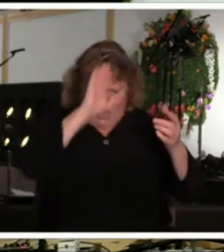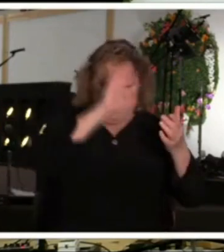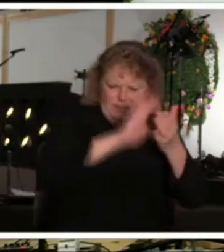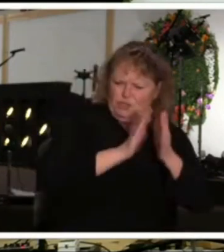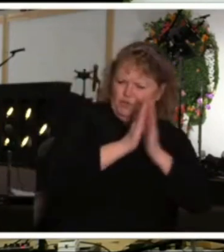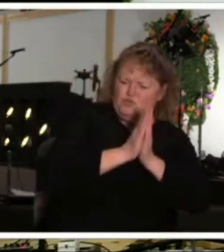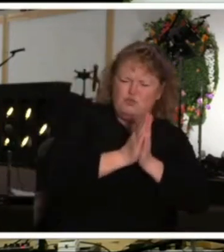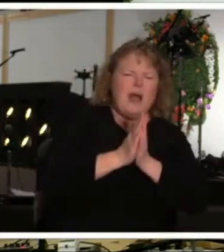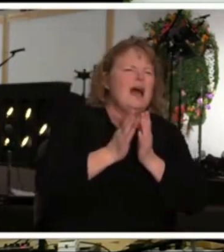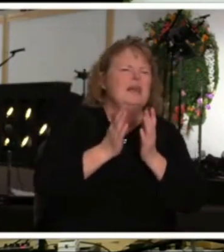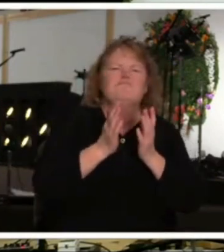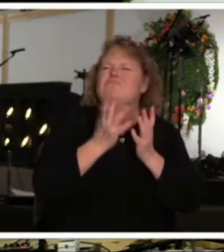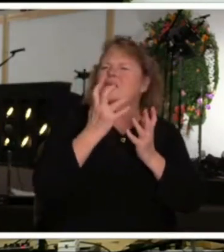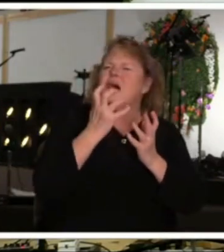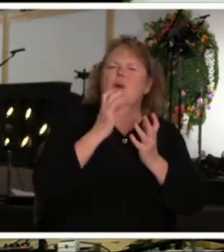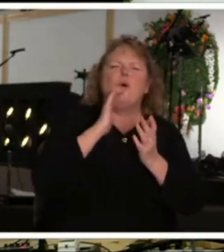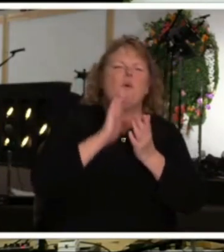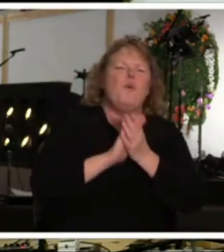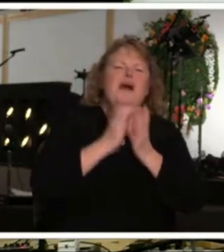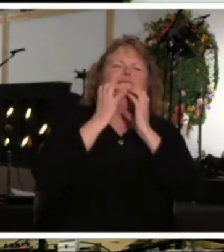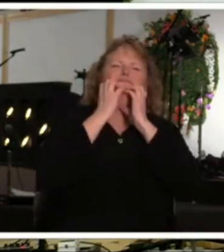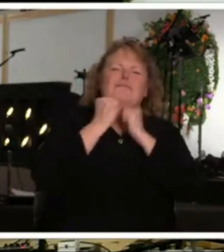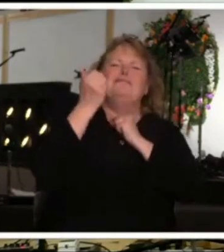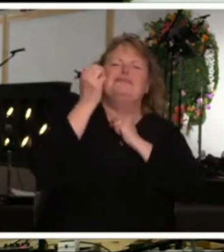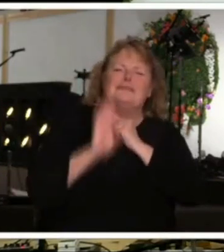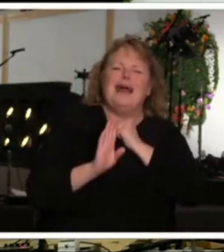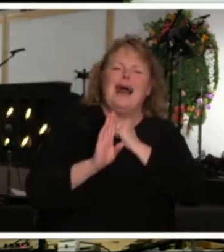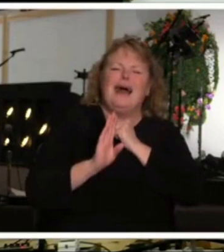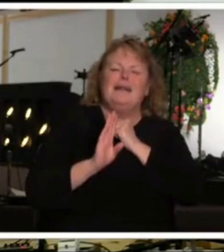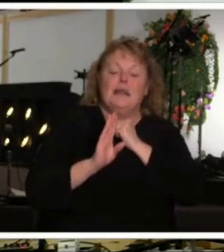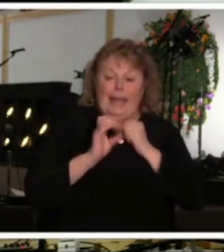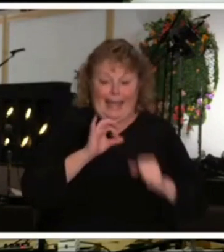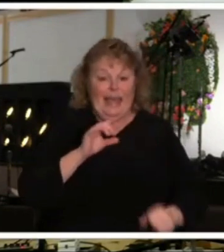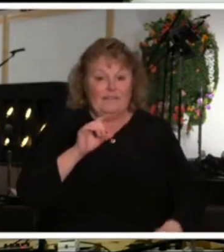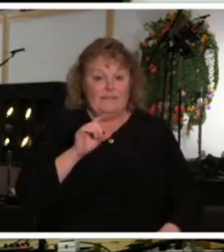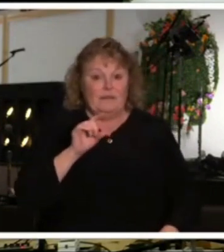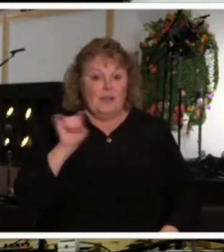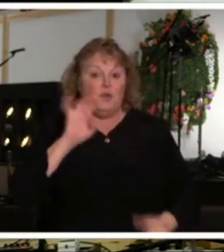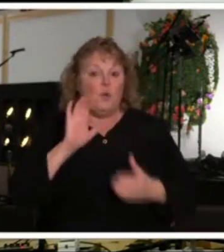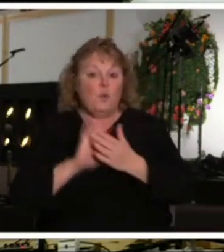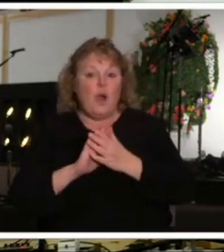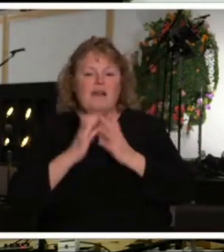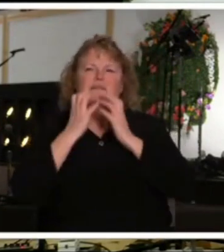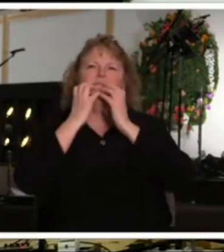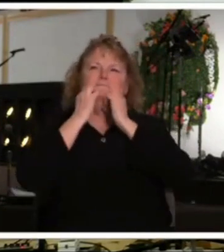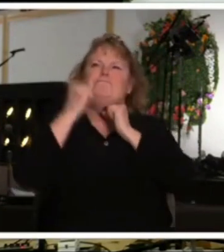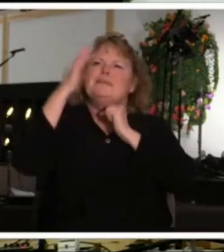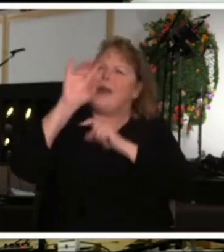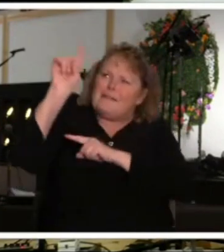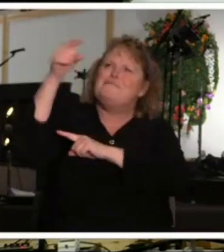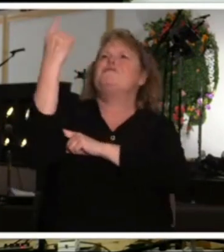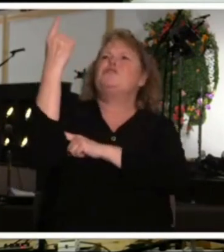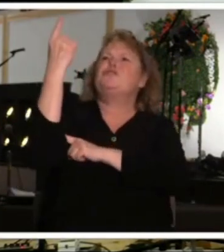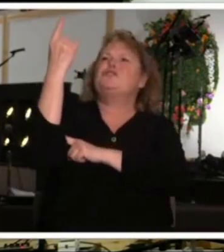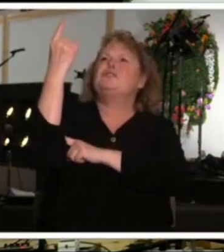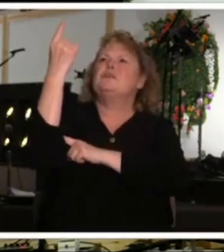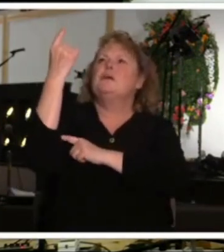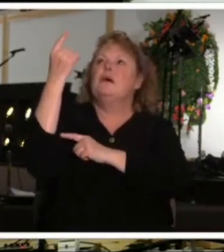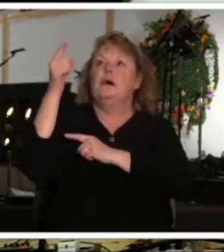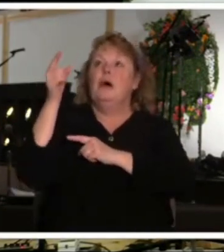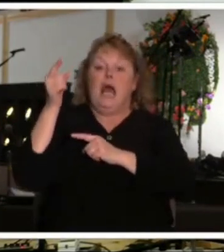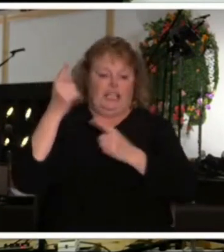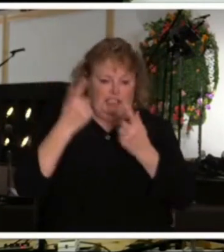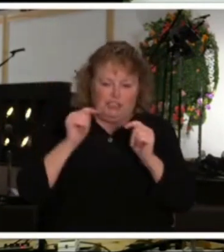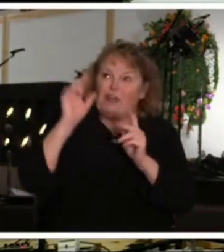wife has a heart for the things of God. If she loves God first and he's number one, she will do everything she can to honor